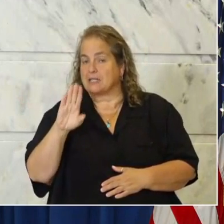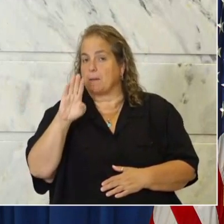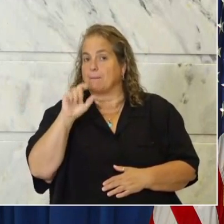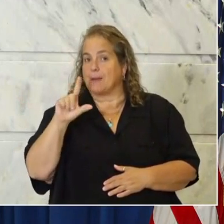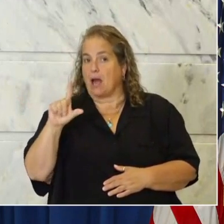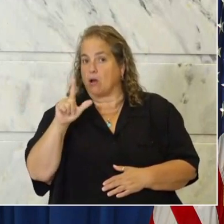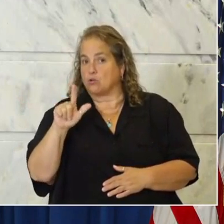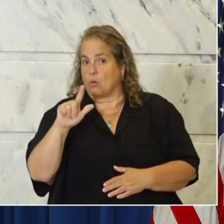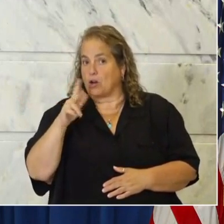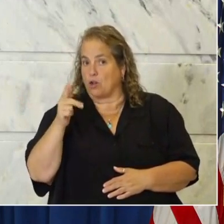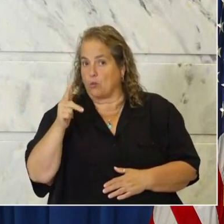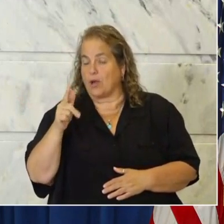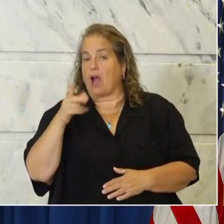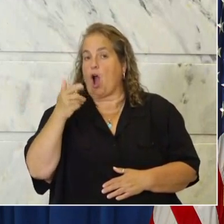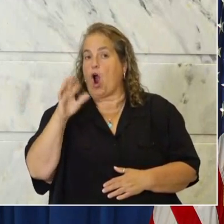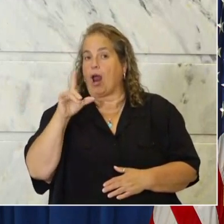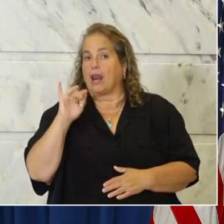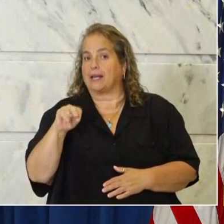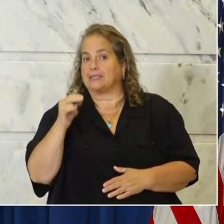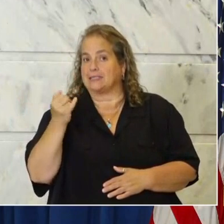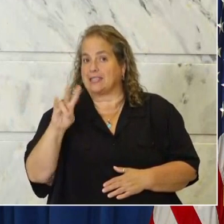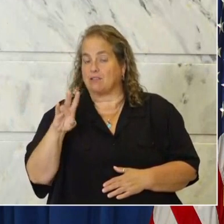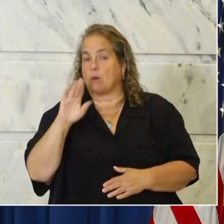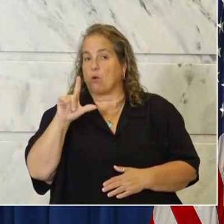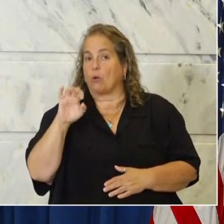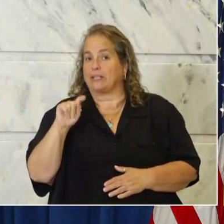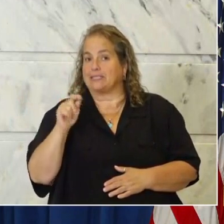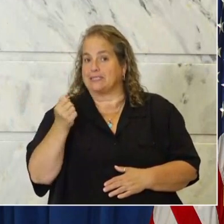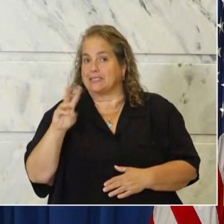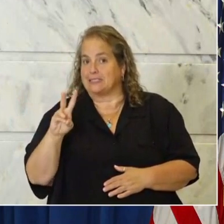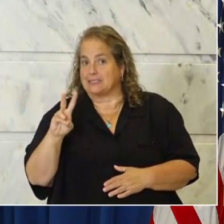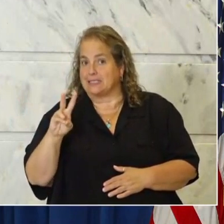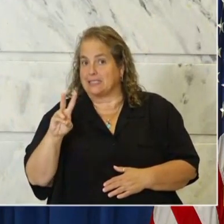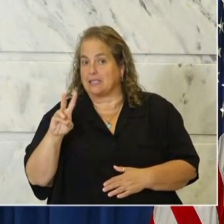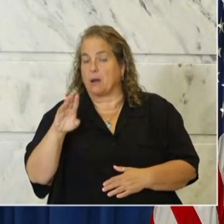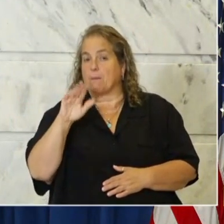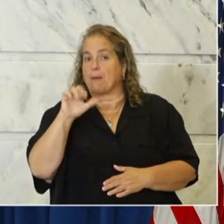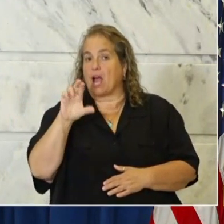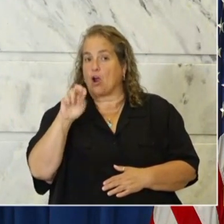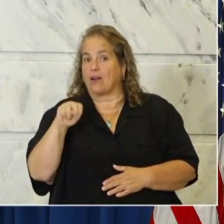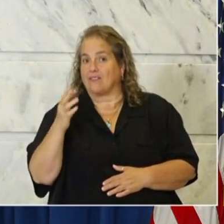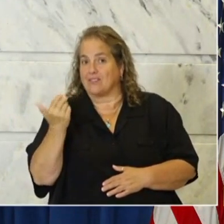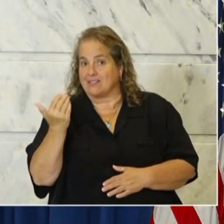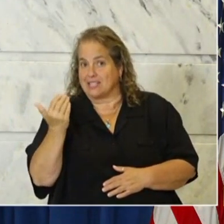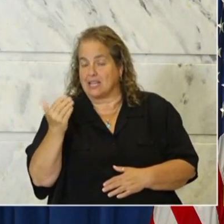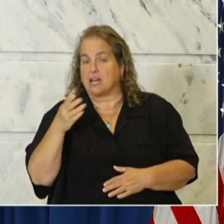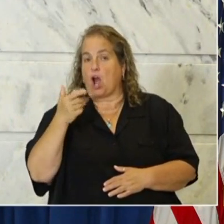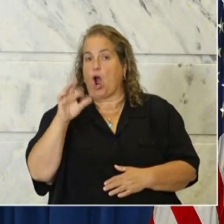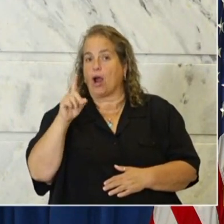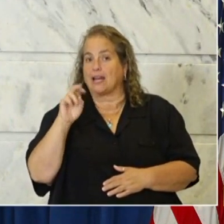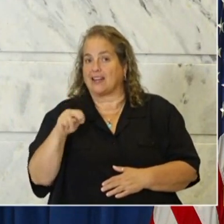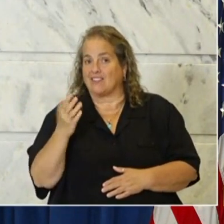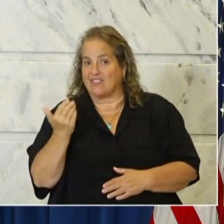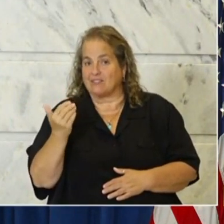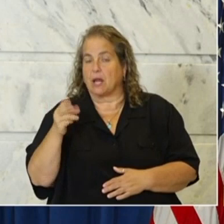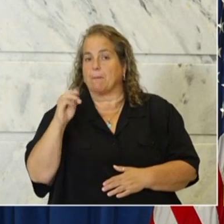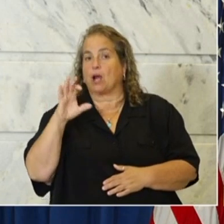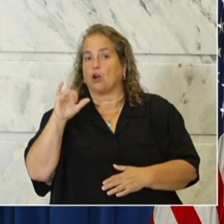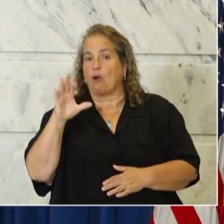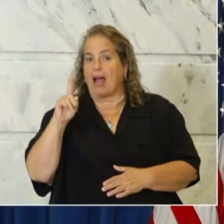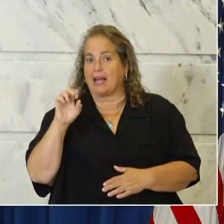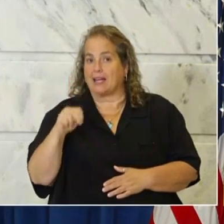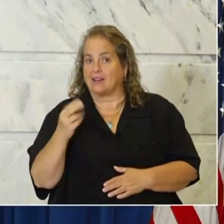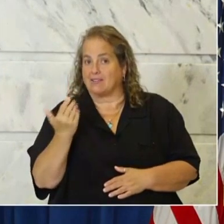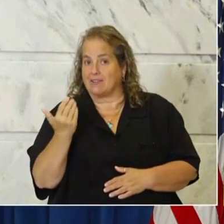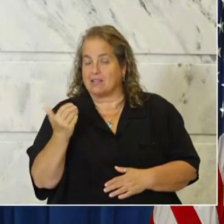Bell 23, Harlan 17, Bullitt 16, Barron 15, Hardin 15, McCracken